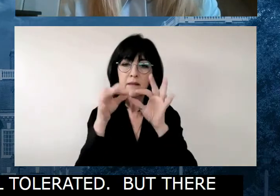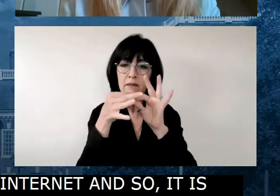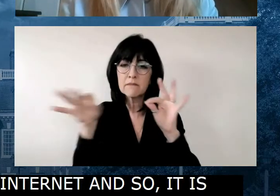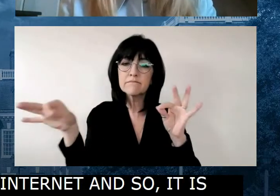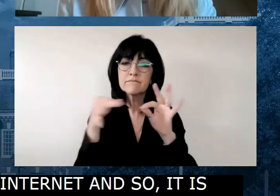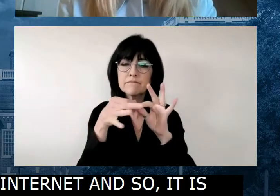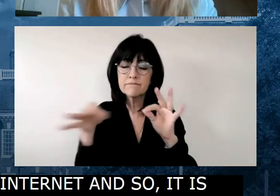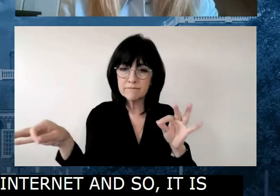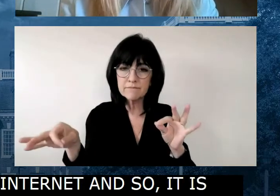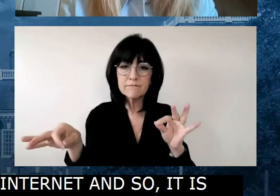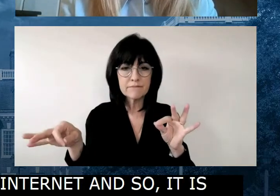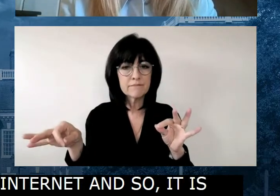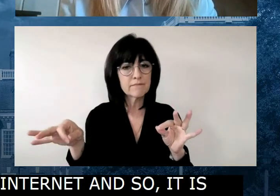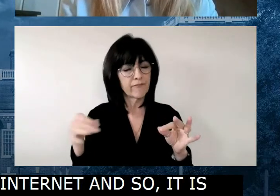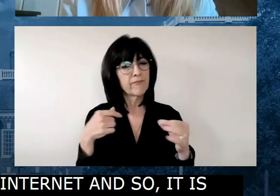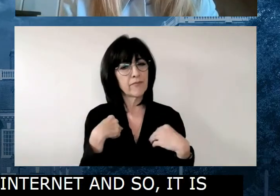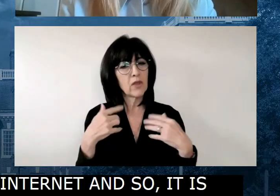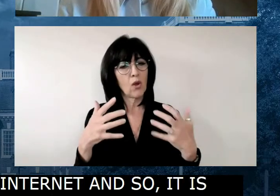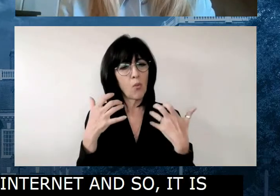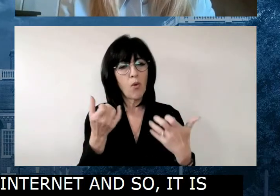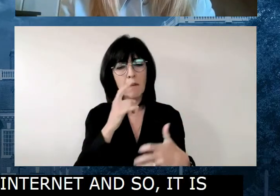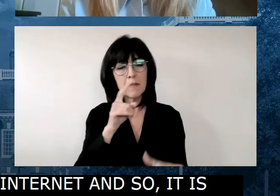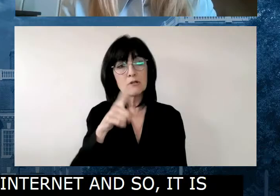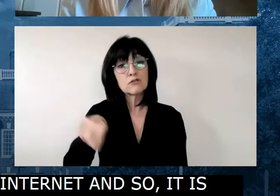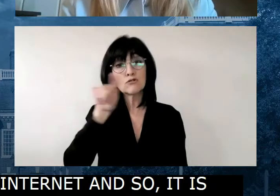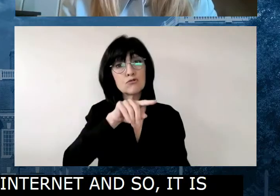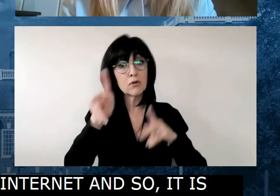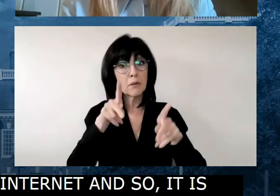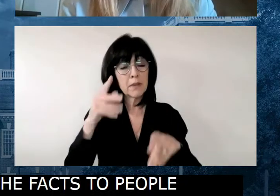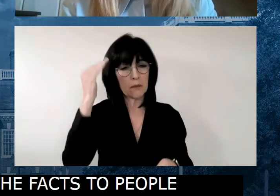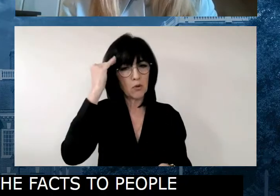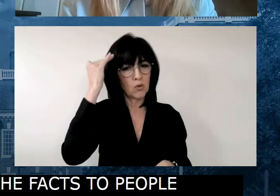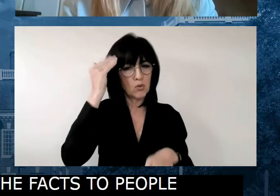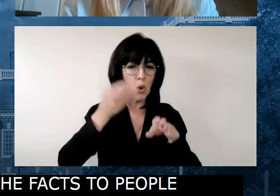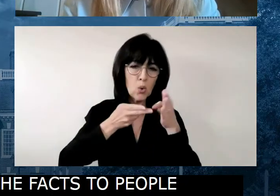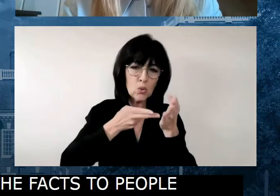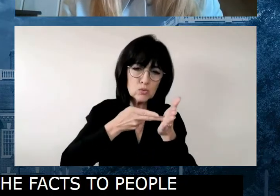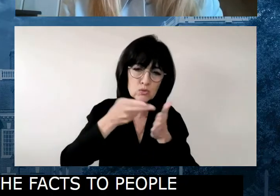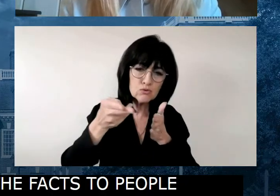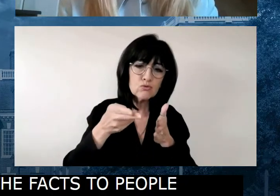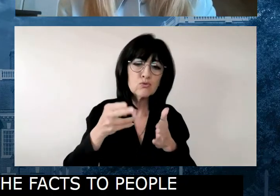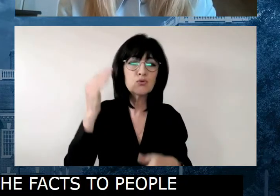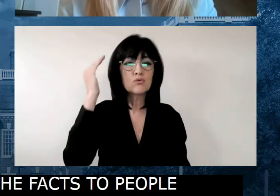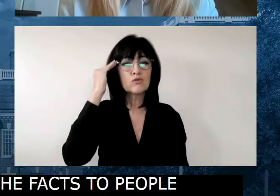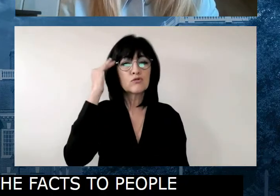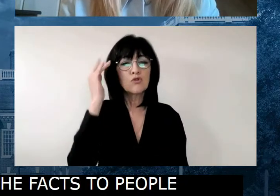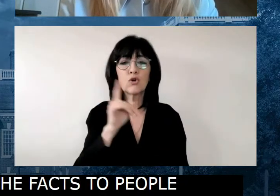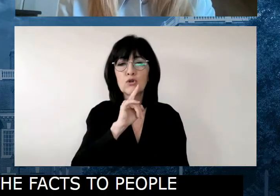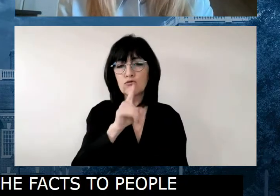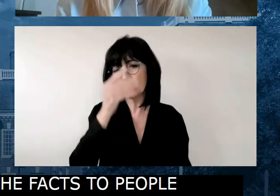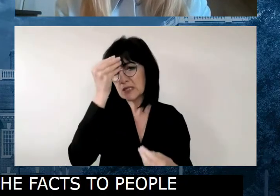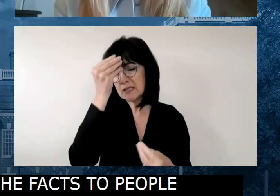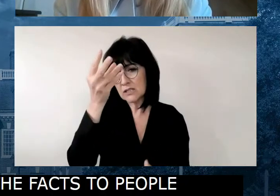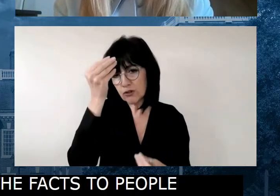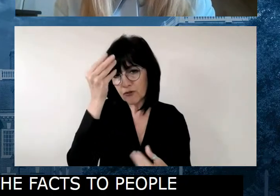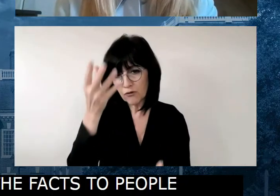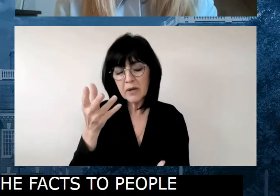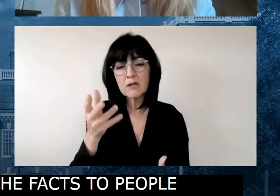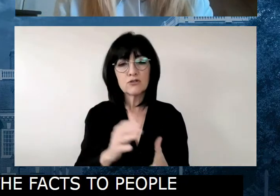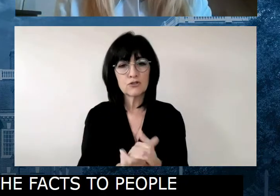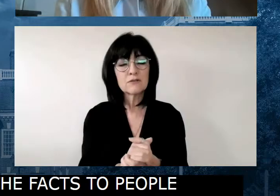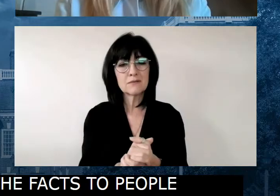vaccines. We have launched several campaigns. One focuses on the safety of the vaccines by prominent Delaware health